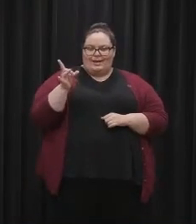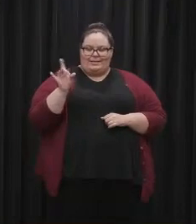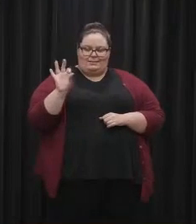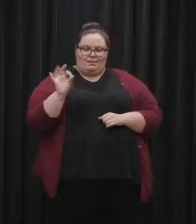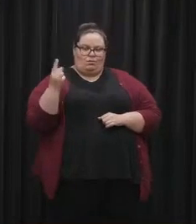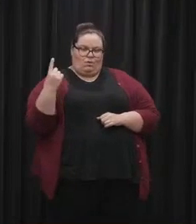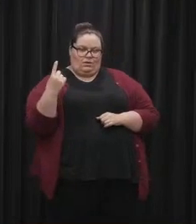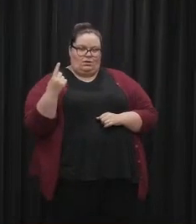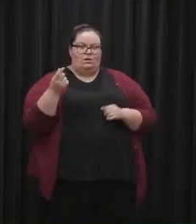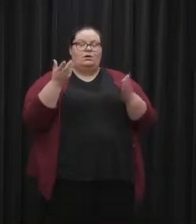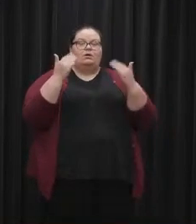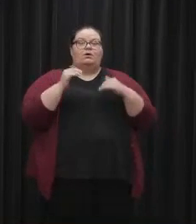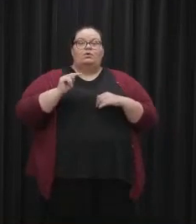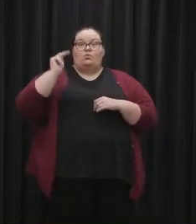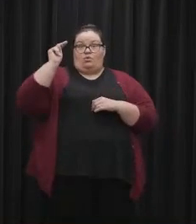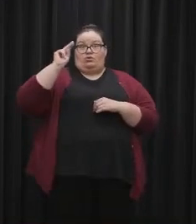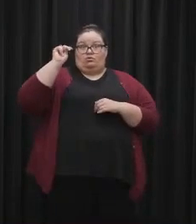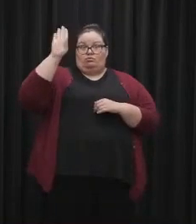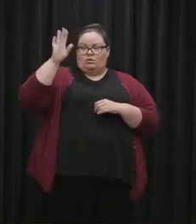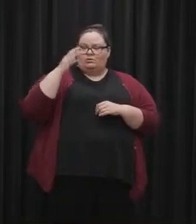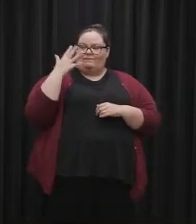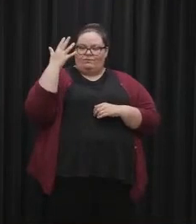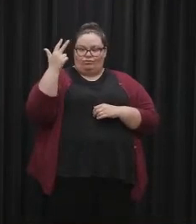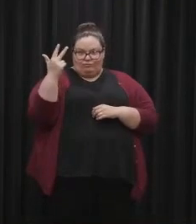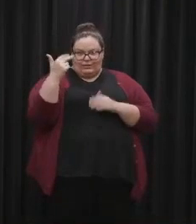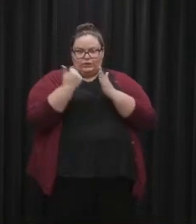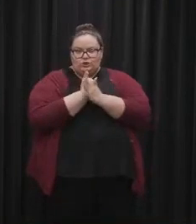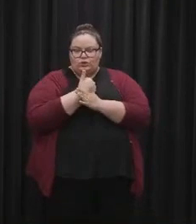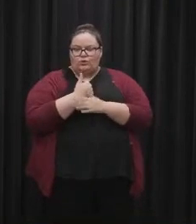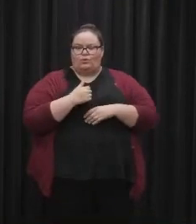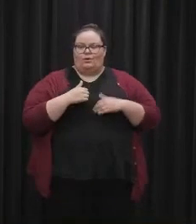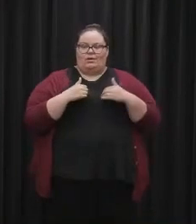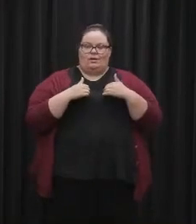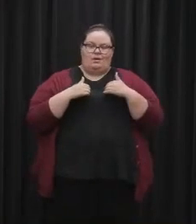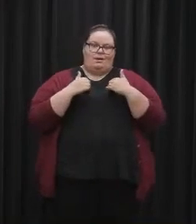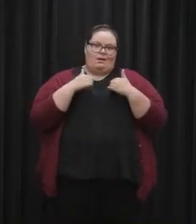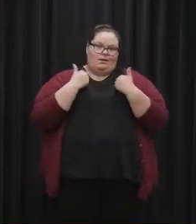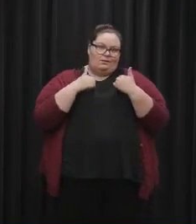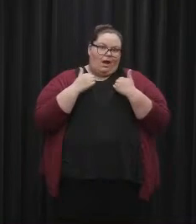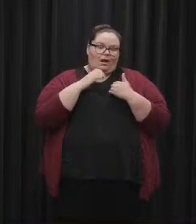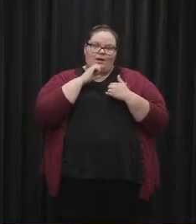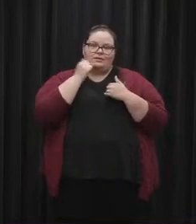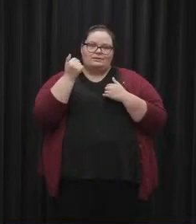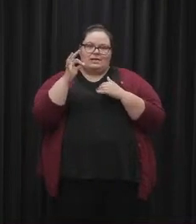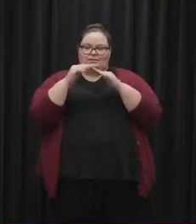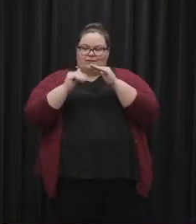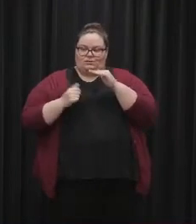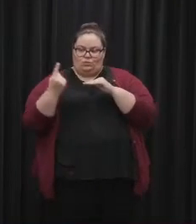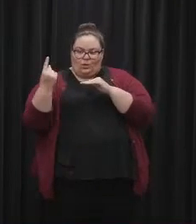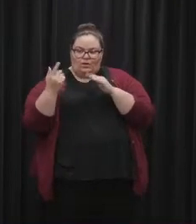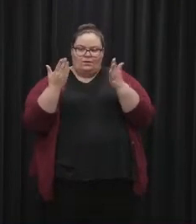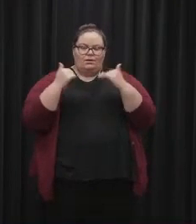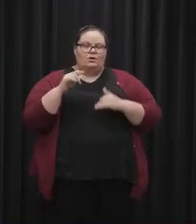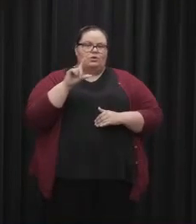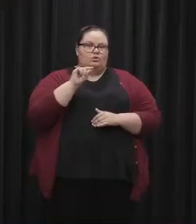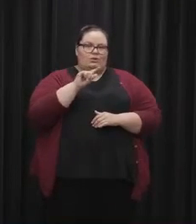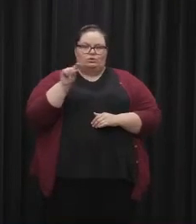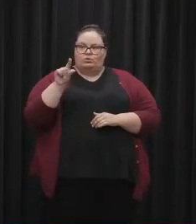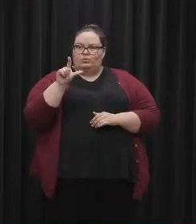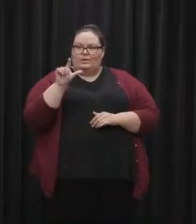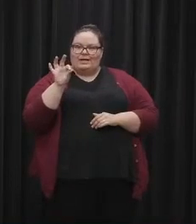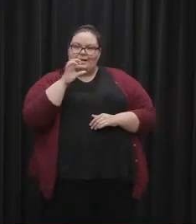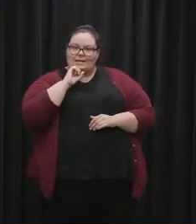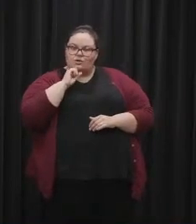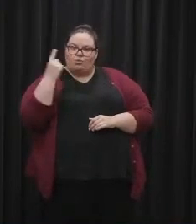new cases in Zone 5, an individual under the age of 19, an individual aged 20 to 29, and one aged 60 to